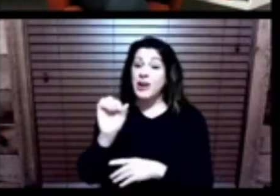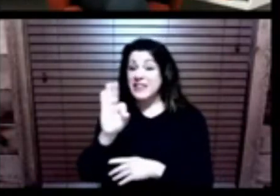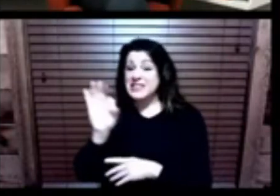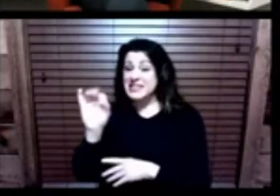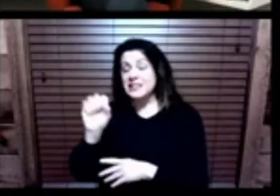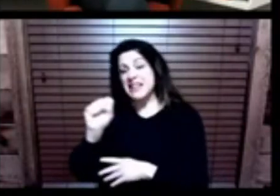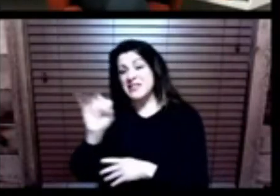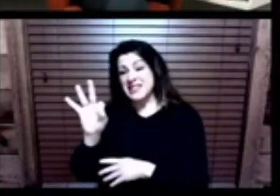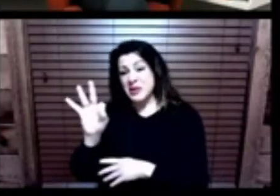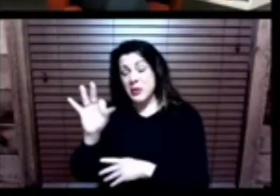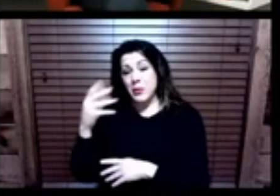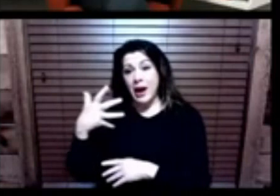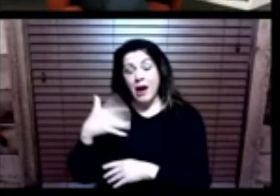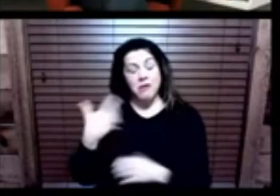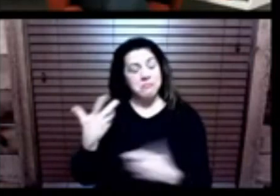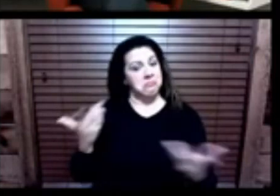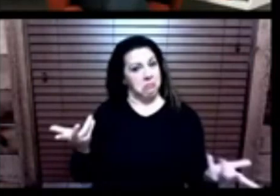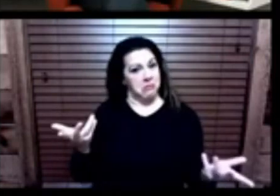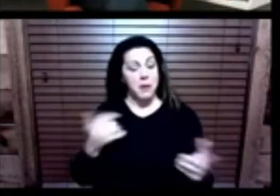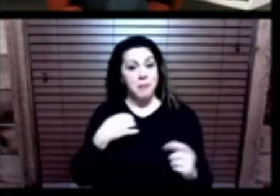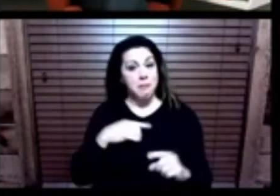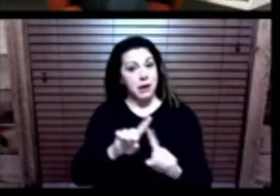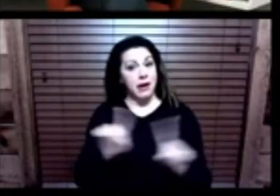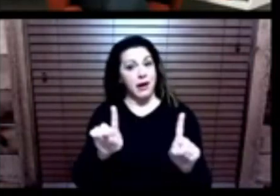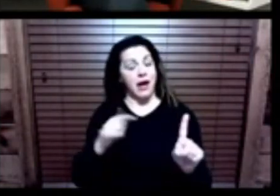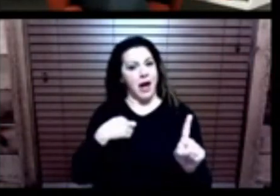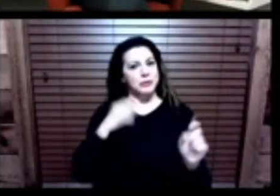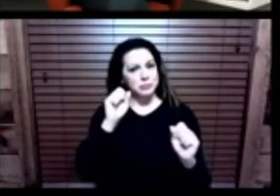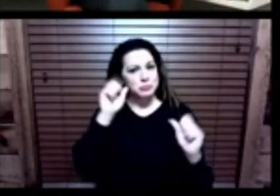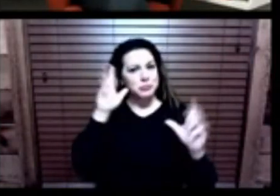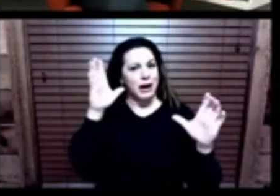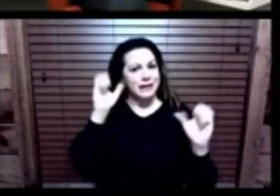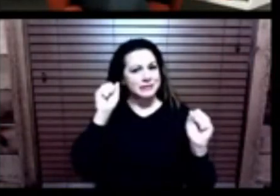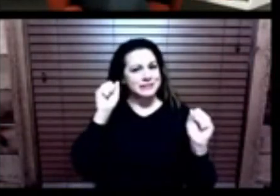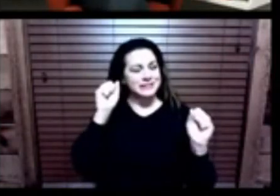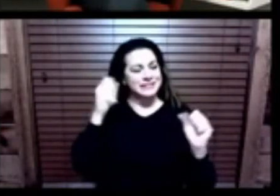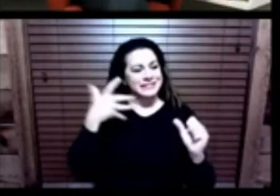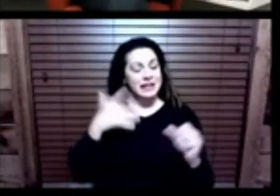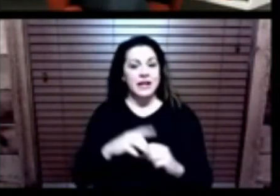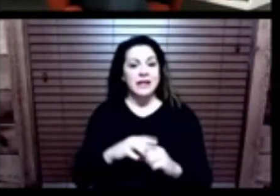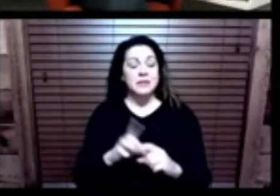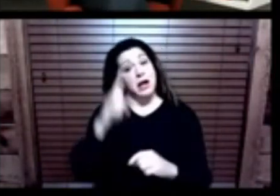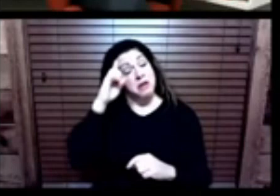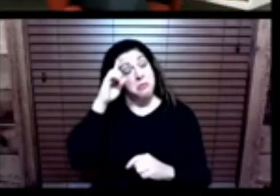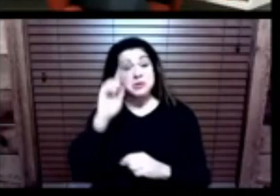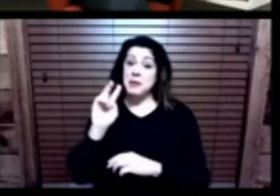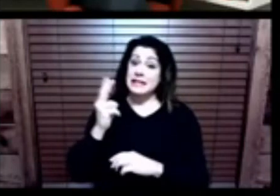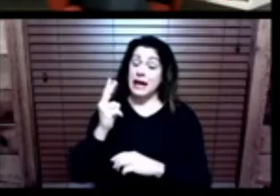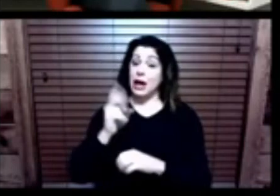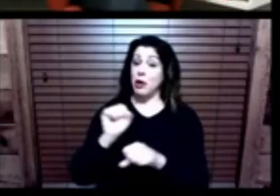still performing. I didn't have time to do a lot of it, but I knew it would be a second career if I ever had to do